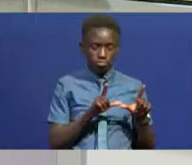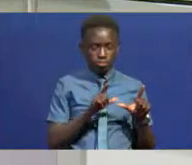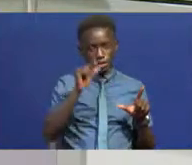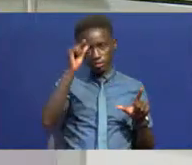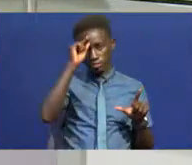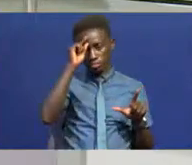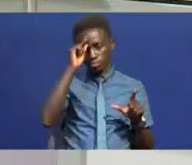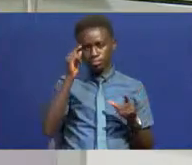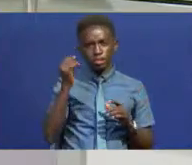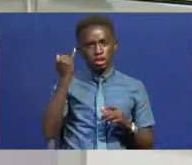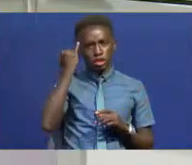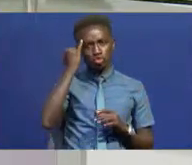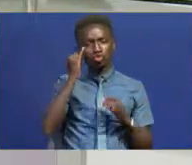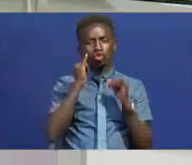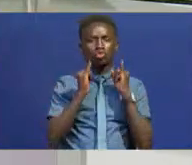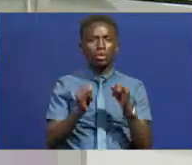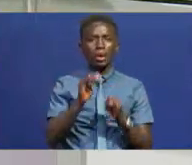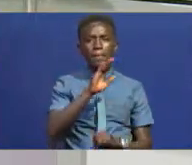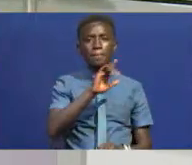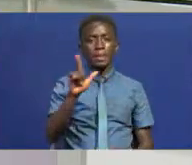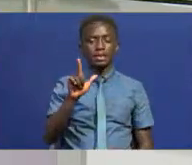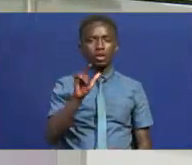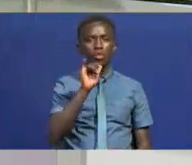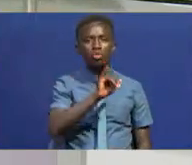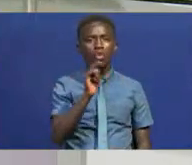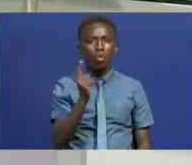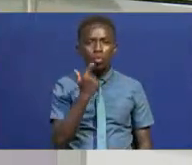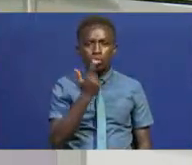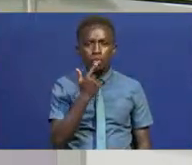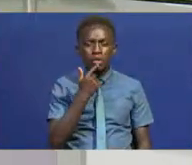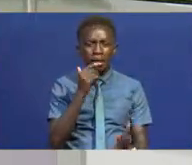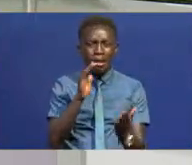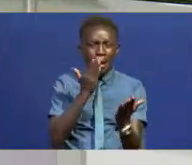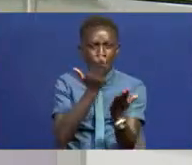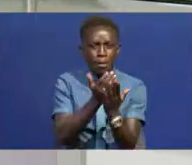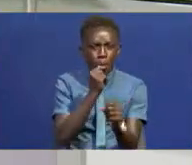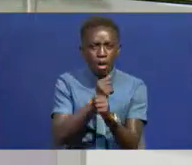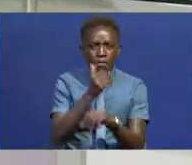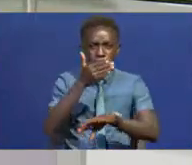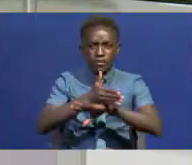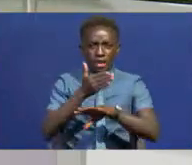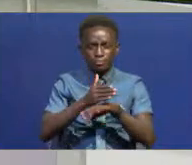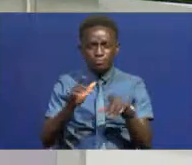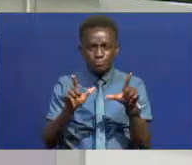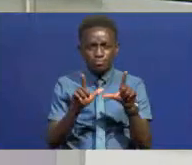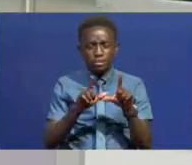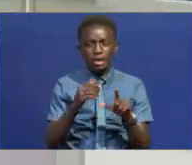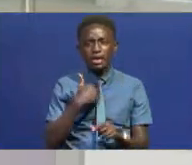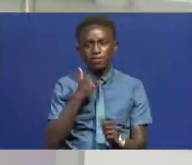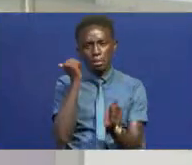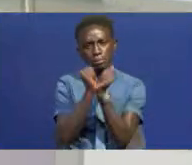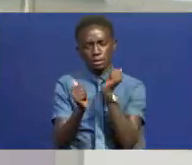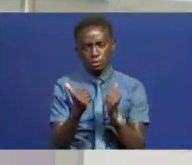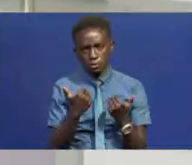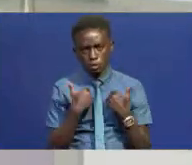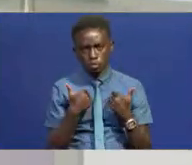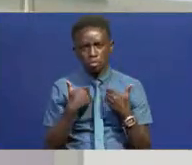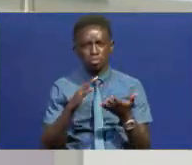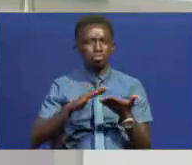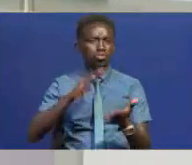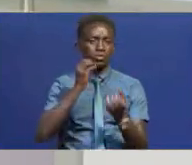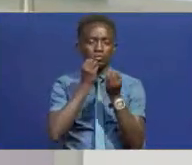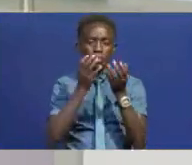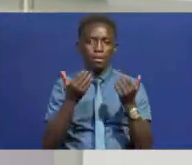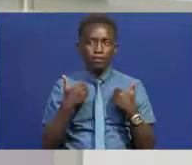with those that applied for their jobs with fake papers. We have details lined up for you tonight. Other than that is that should